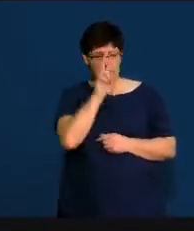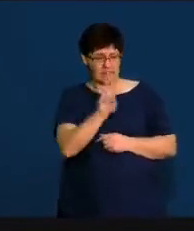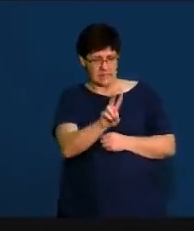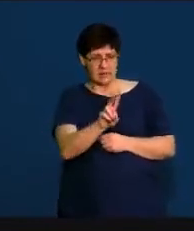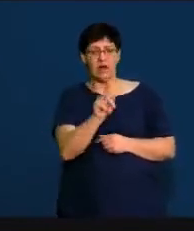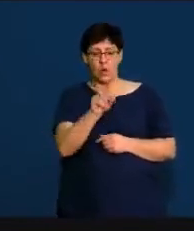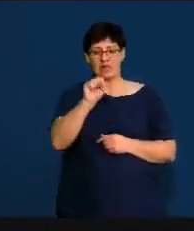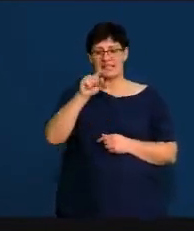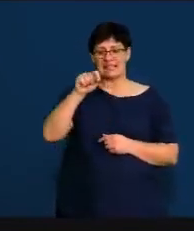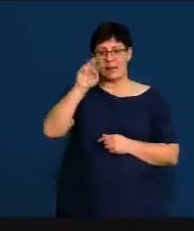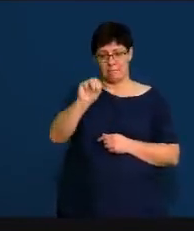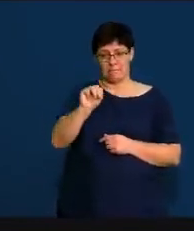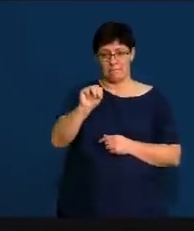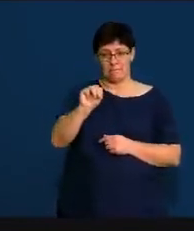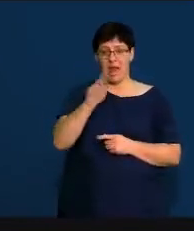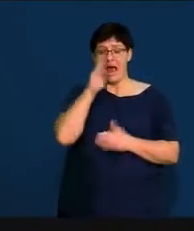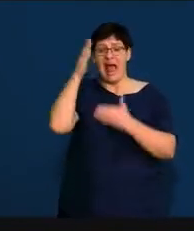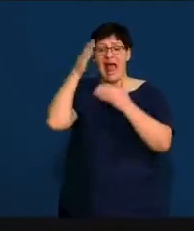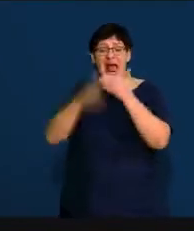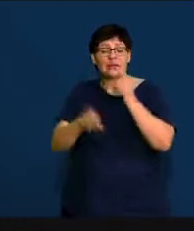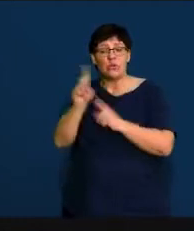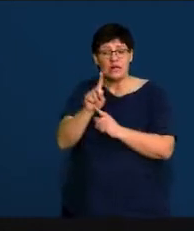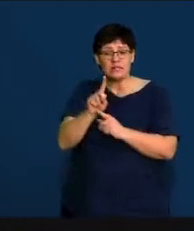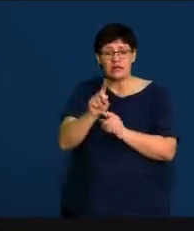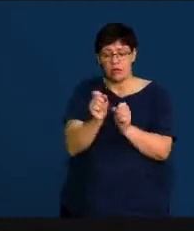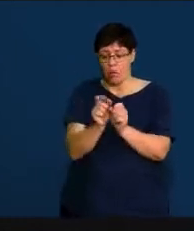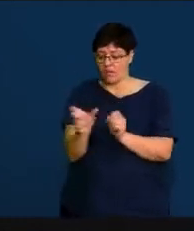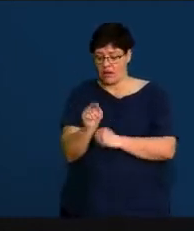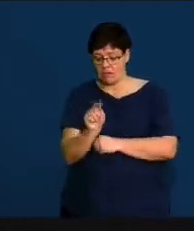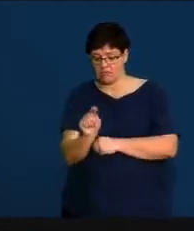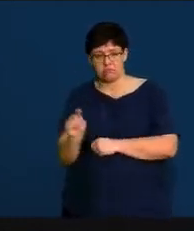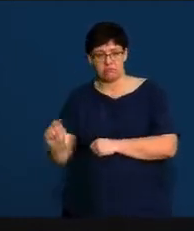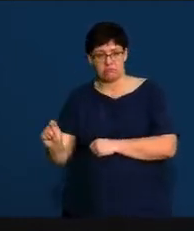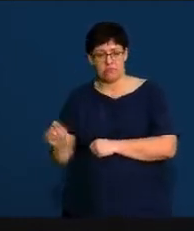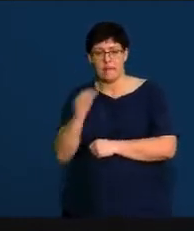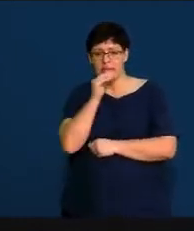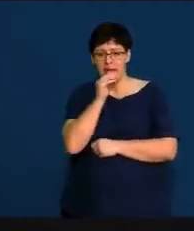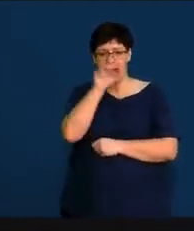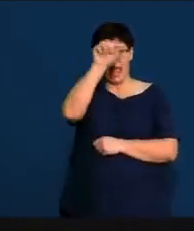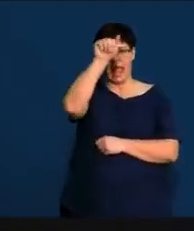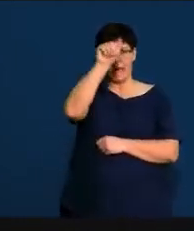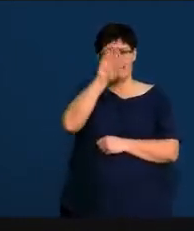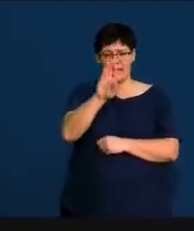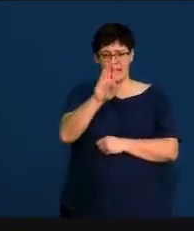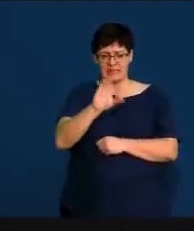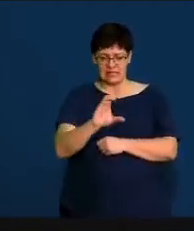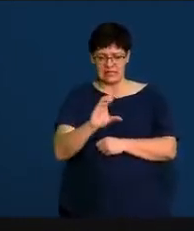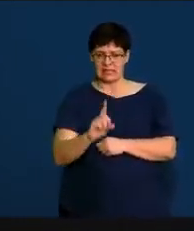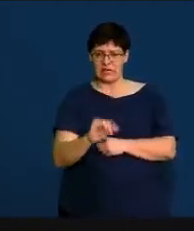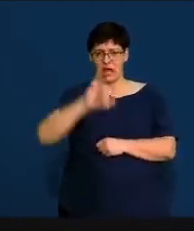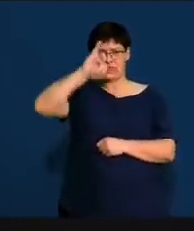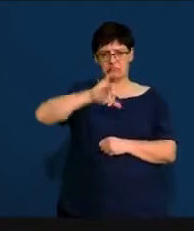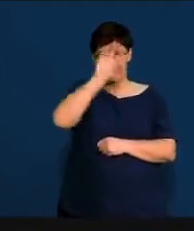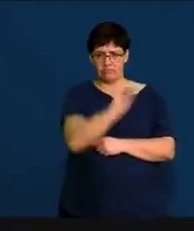Your stem, and it ends with an ellipsis. That means either one of A, B, C, or